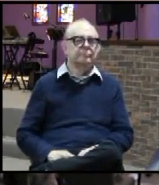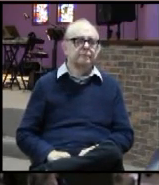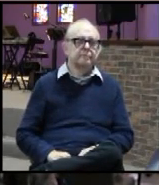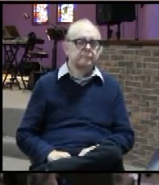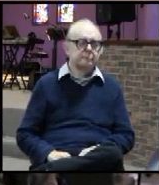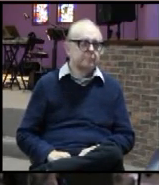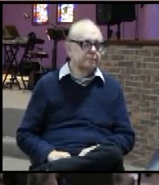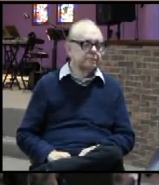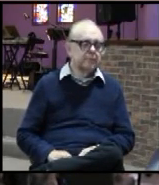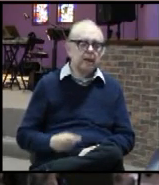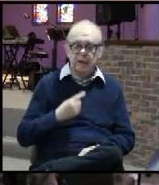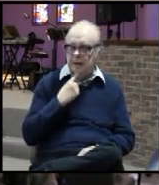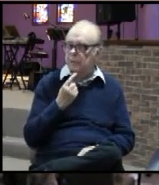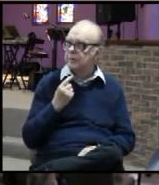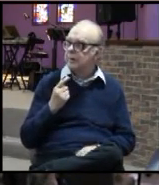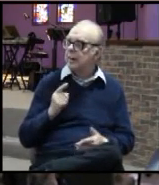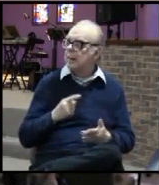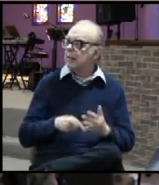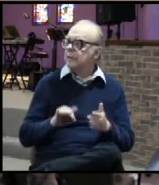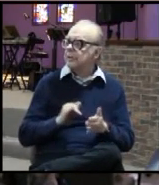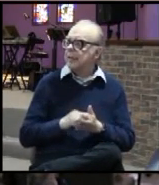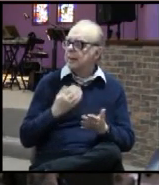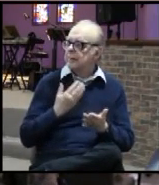wasn't that a good shot?